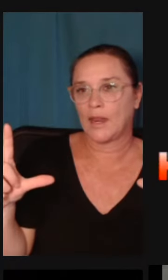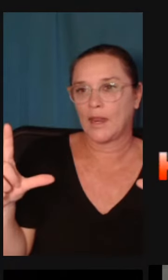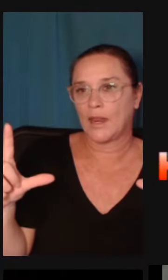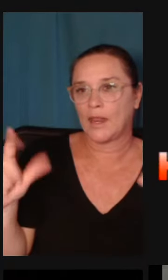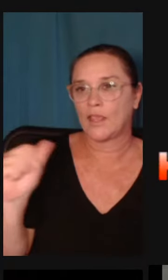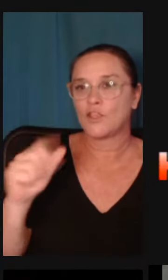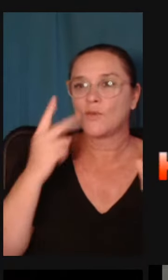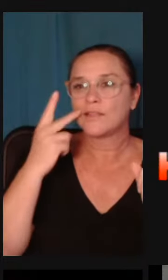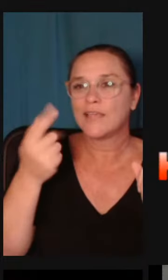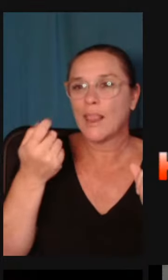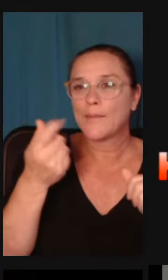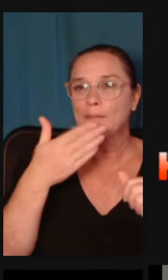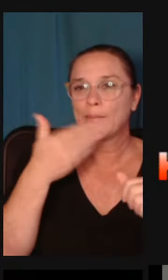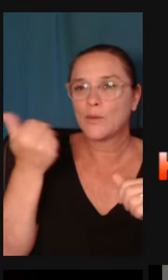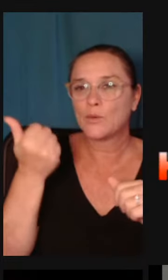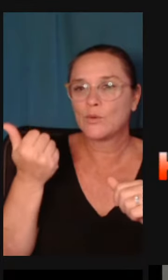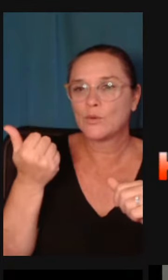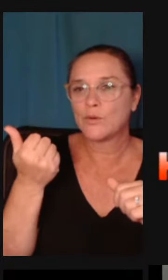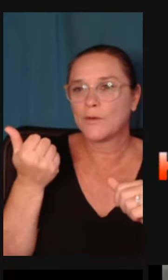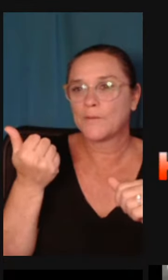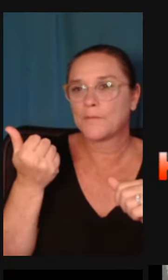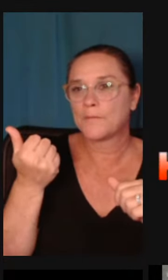little better there.